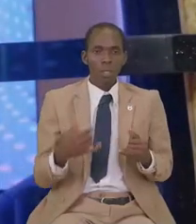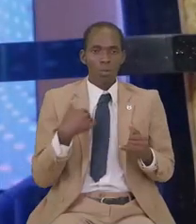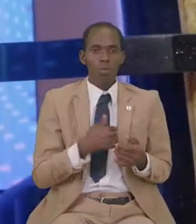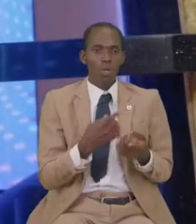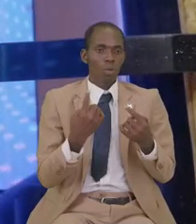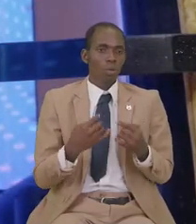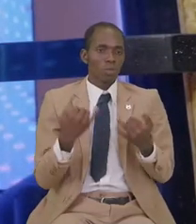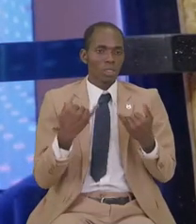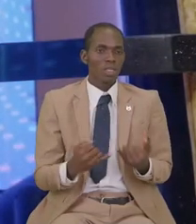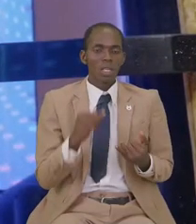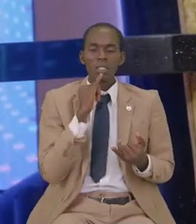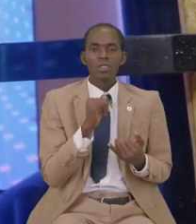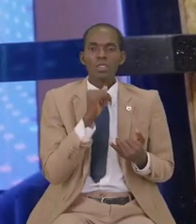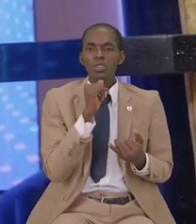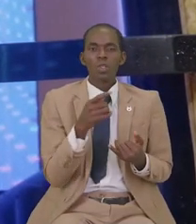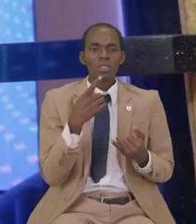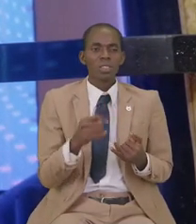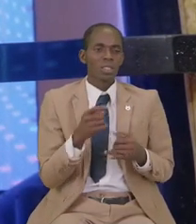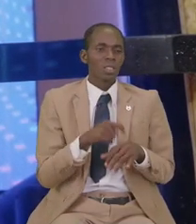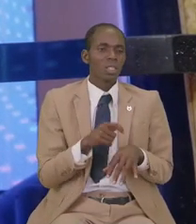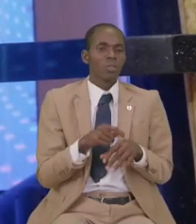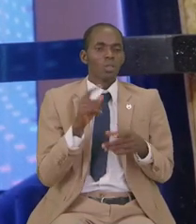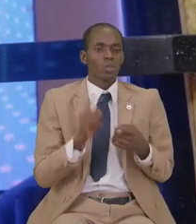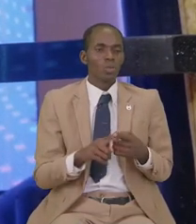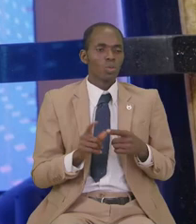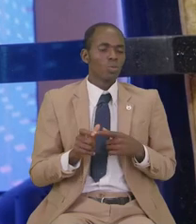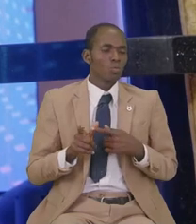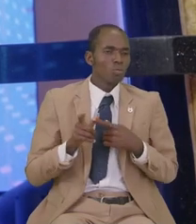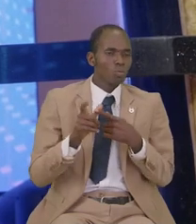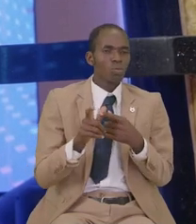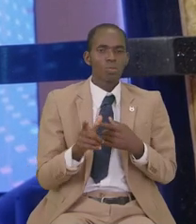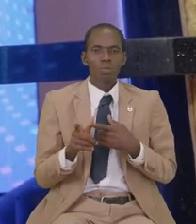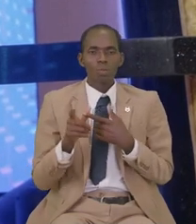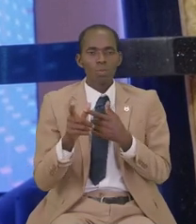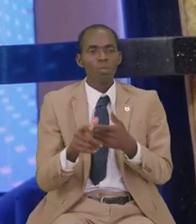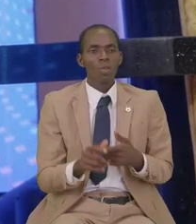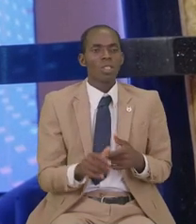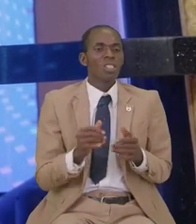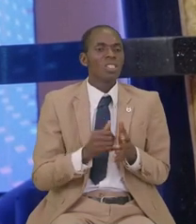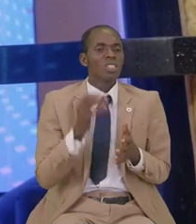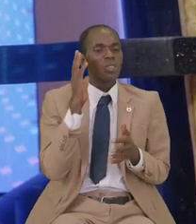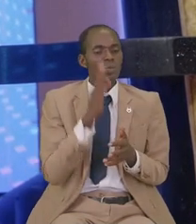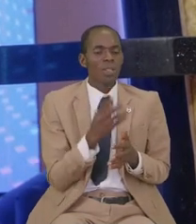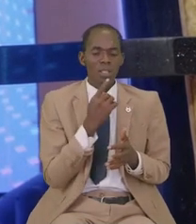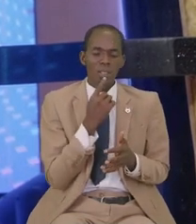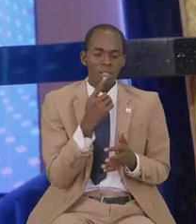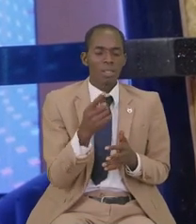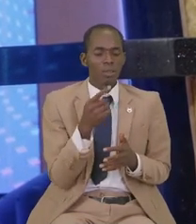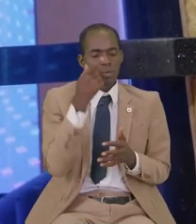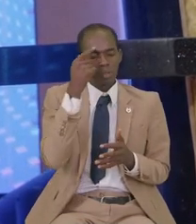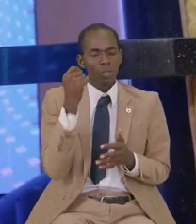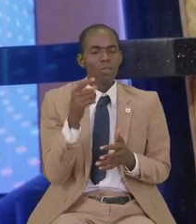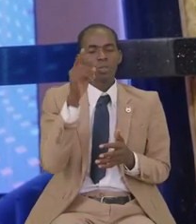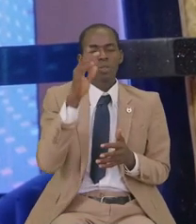a day to keep on running. Some people just keep on running and running and running. It will tell. Because God will